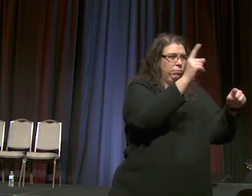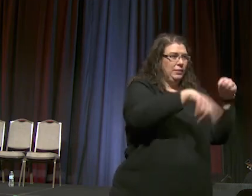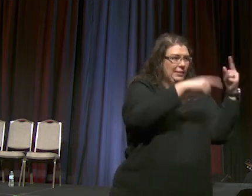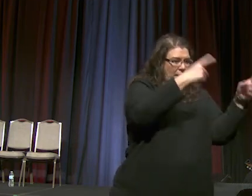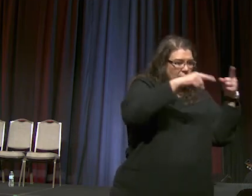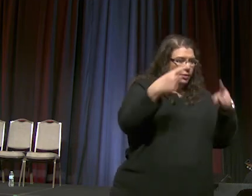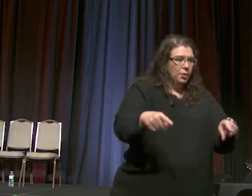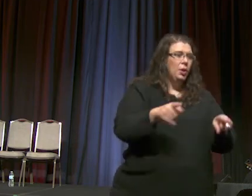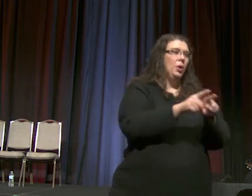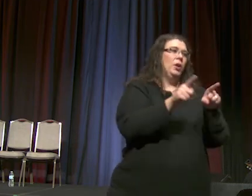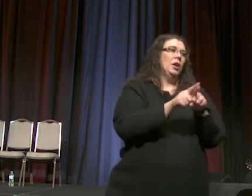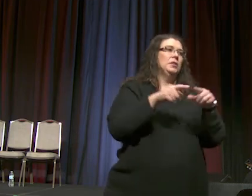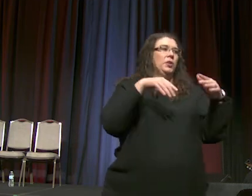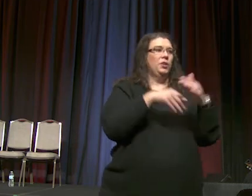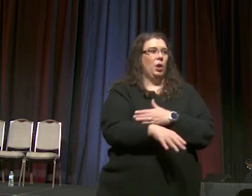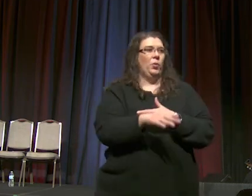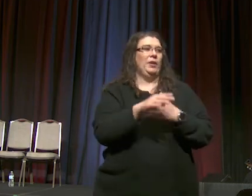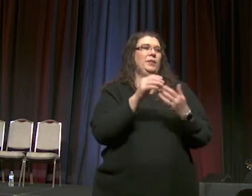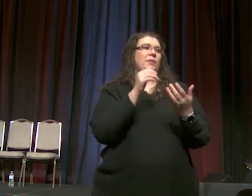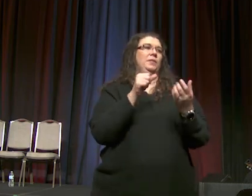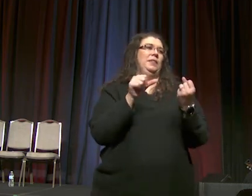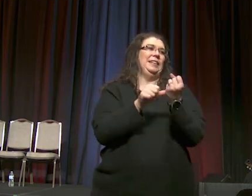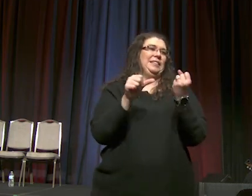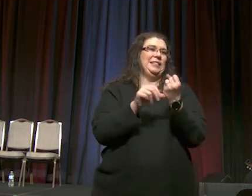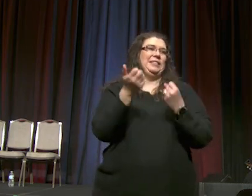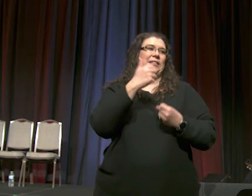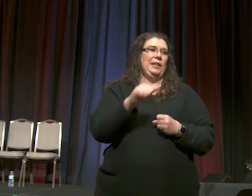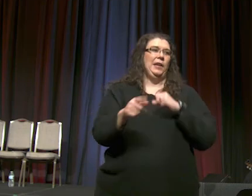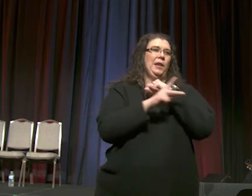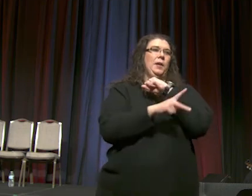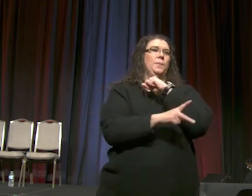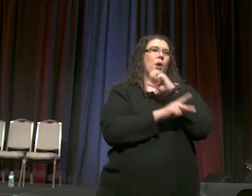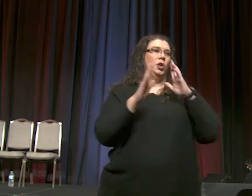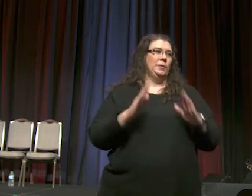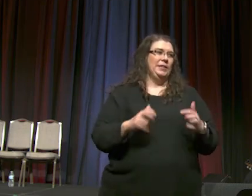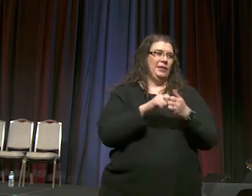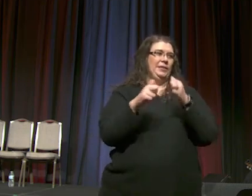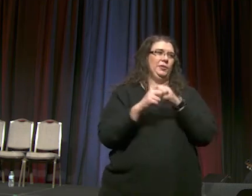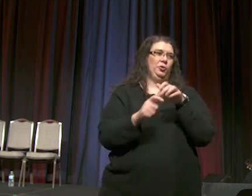also able to go in and assist in any parliamentary issues that may arise.